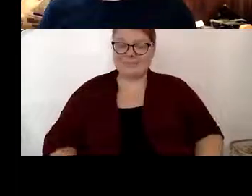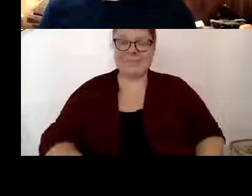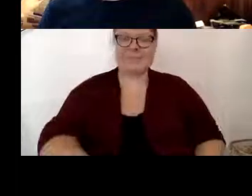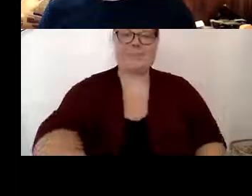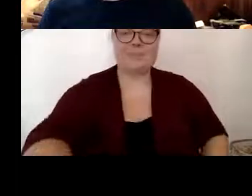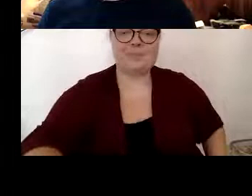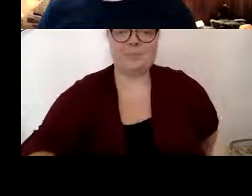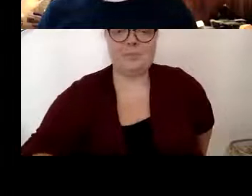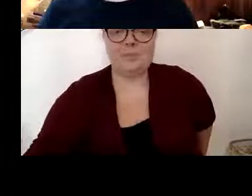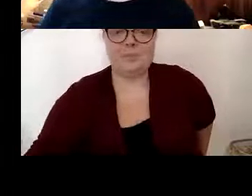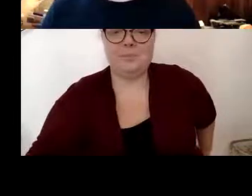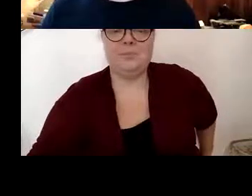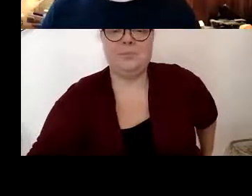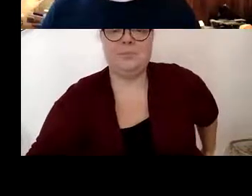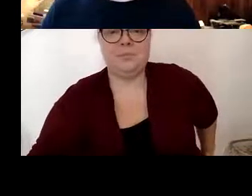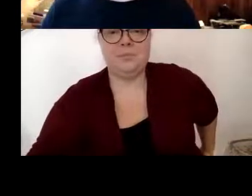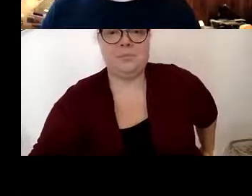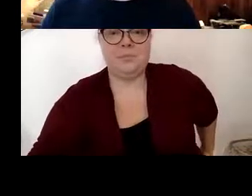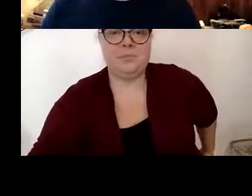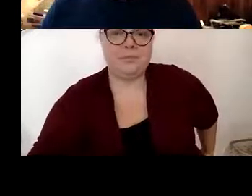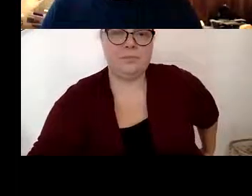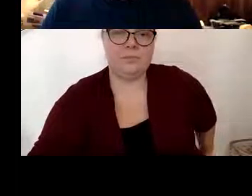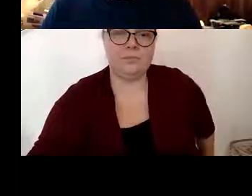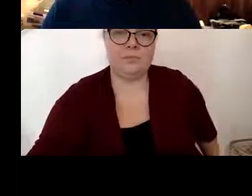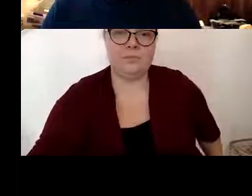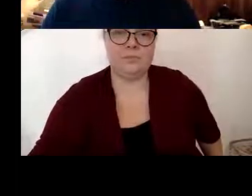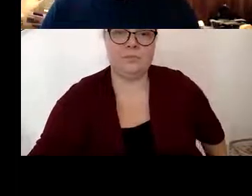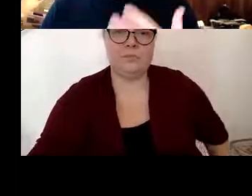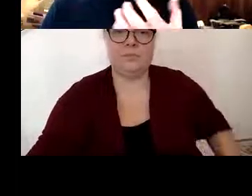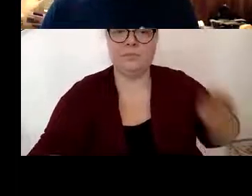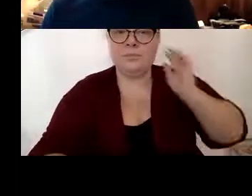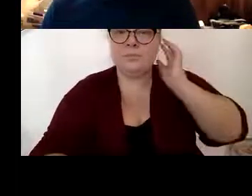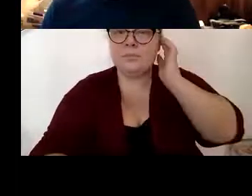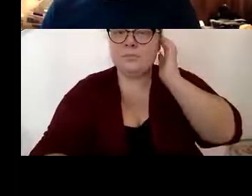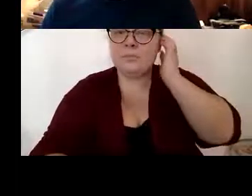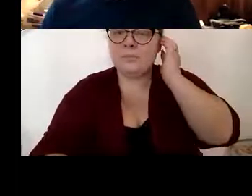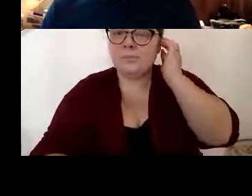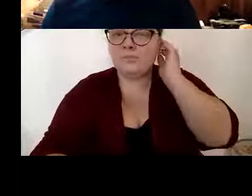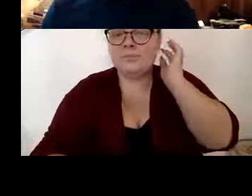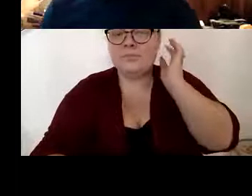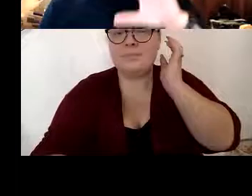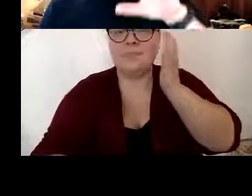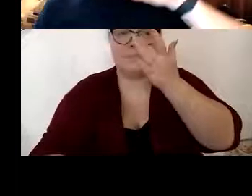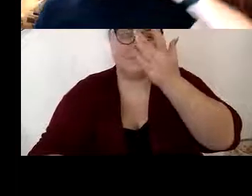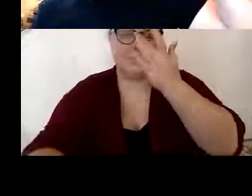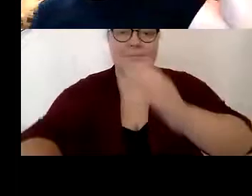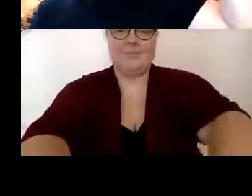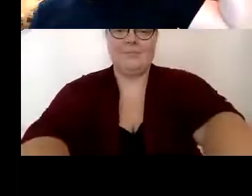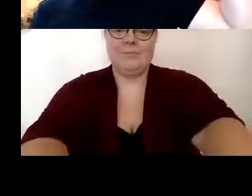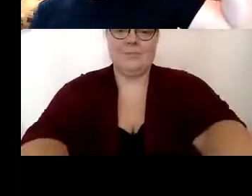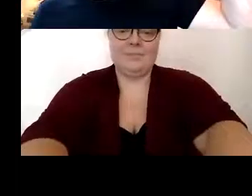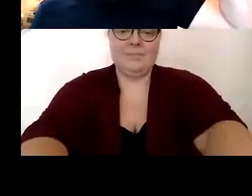very appropriately well-matched intervention, right? And the attention is focused on the immediate experience, not having